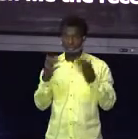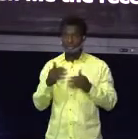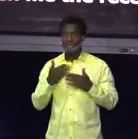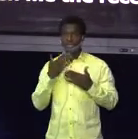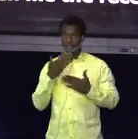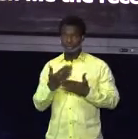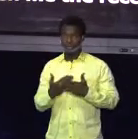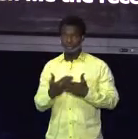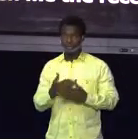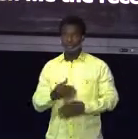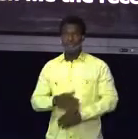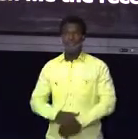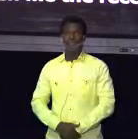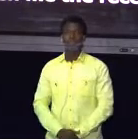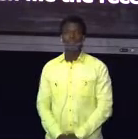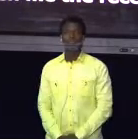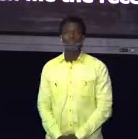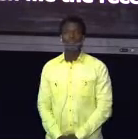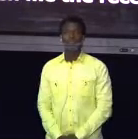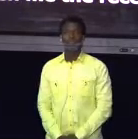Good.